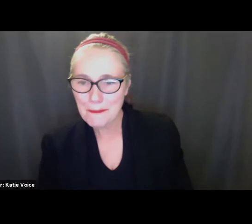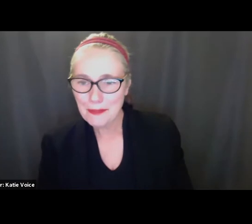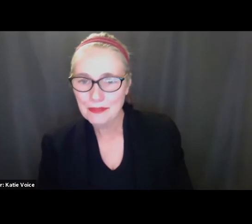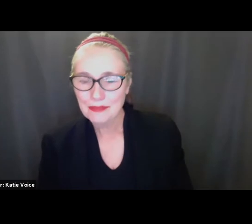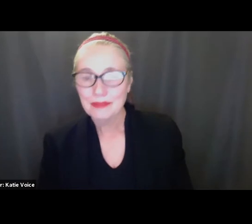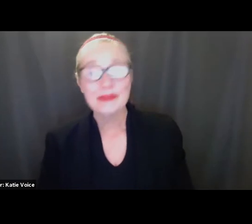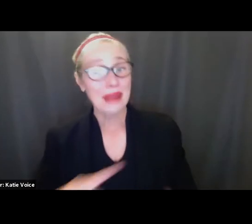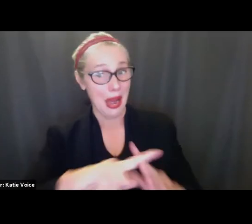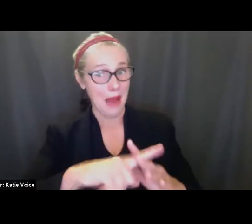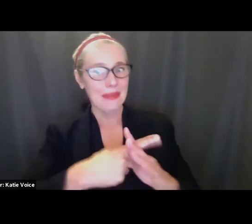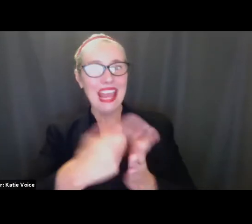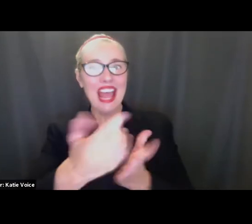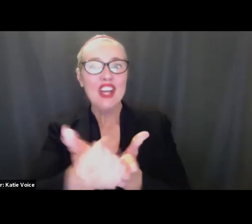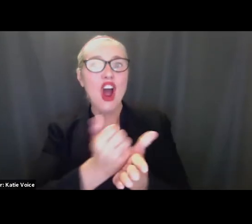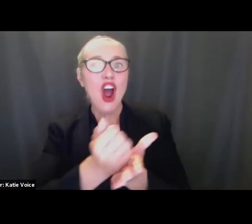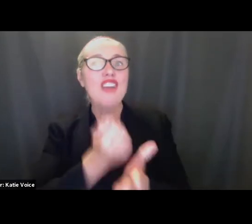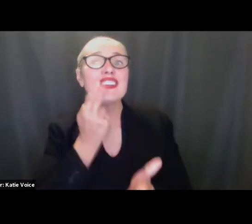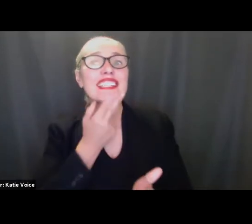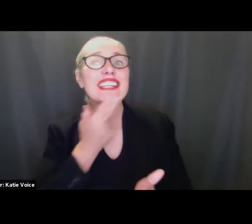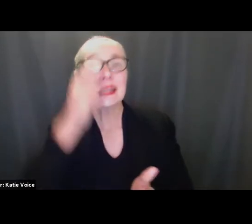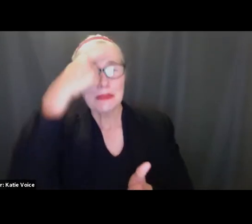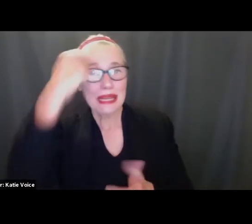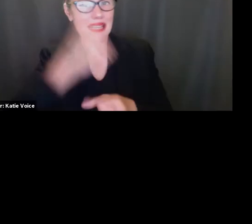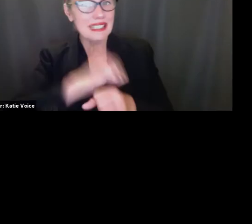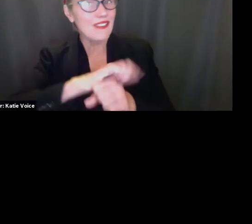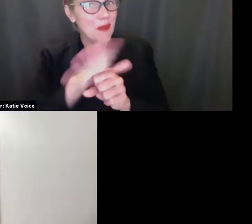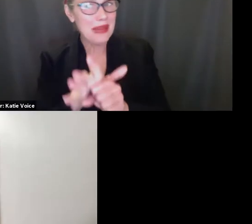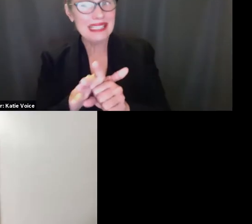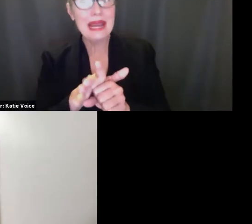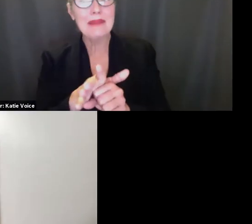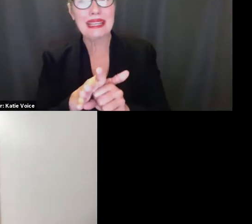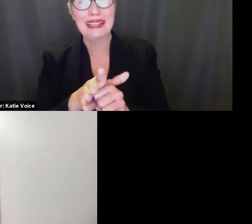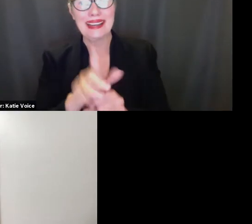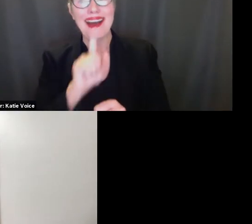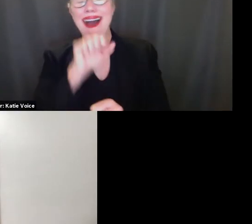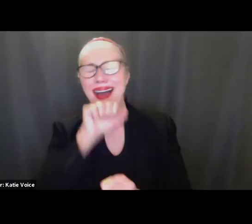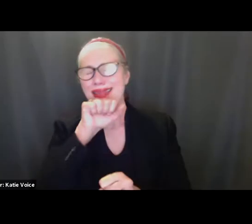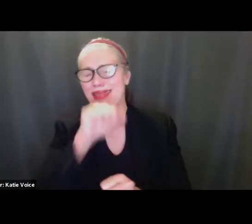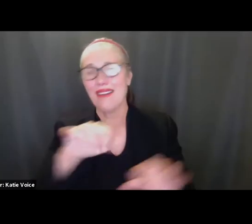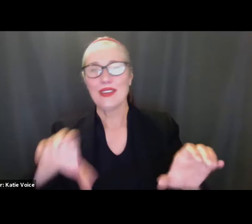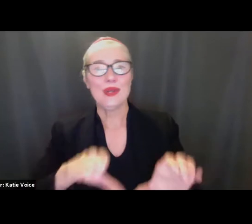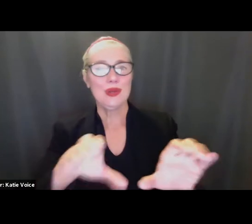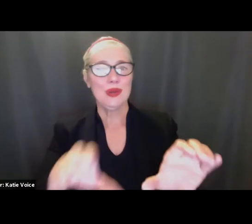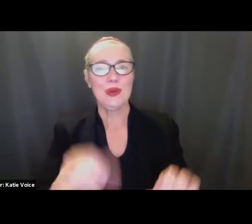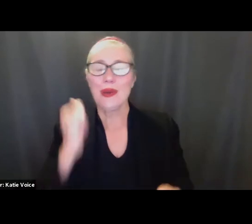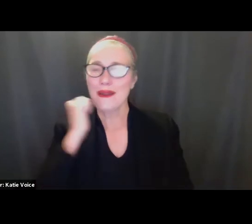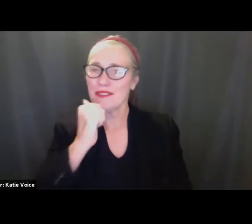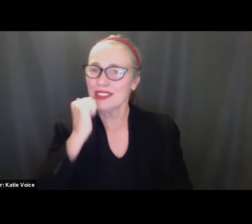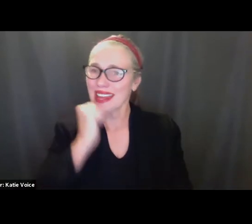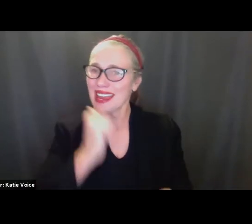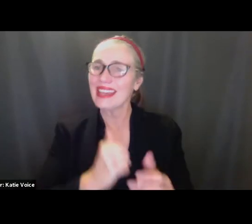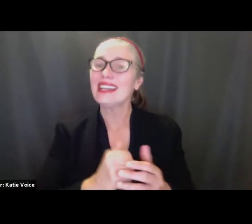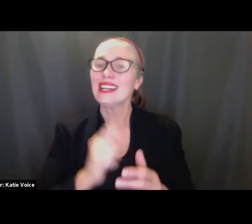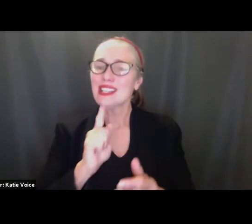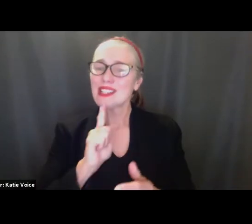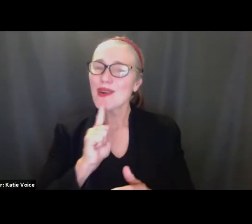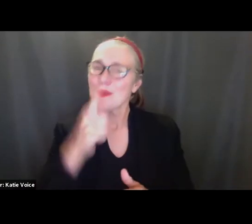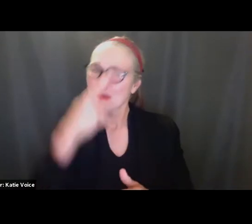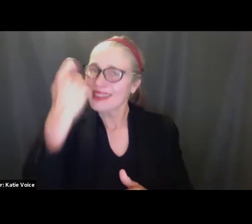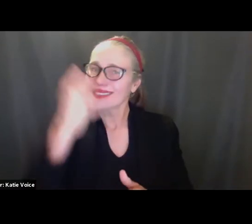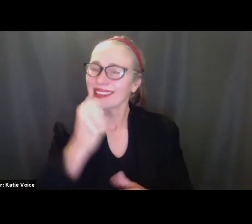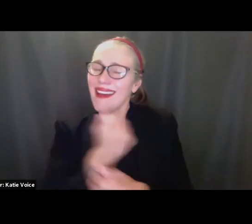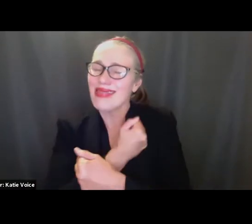i began to harvest honey due to the pandemic too it was something i love to do all the time so i love honeybees